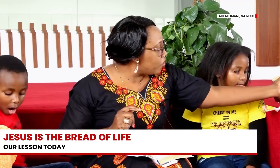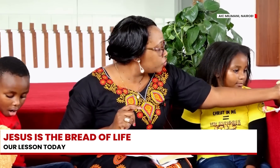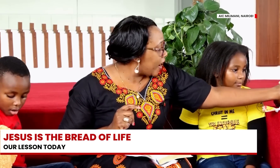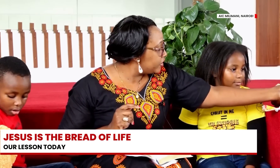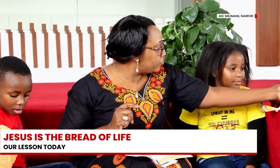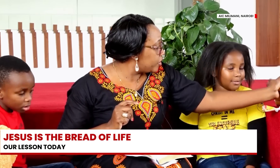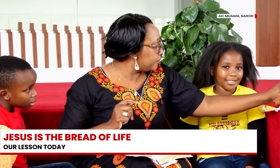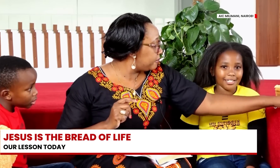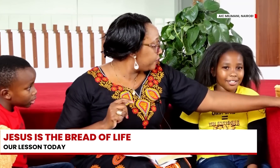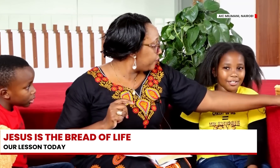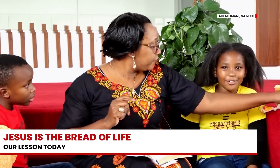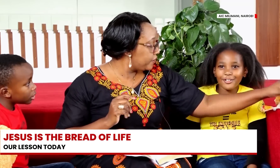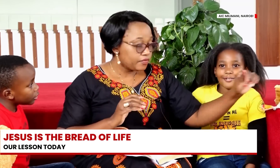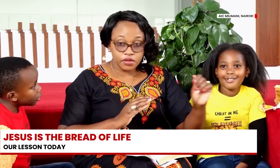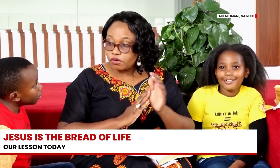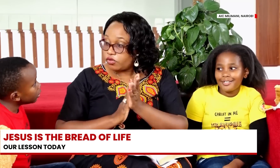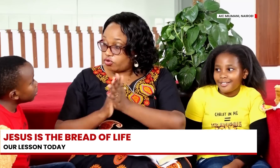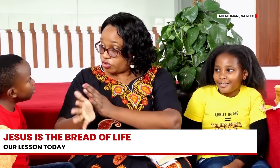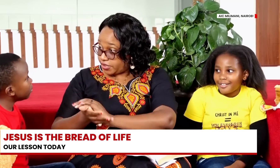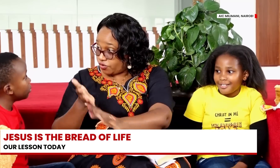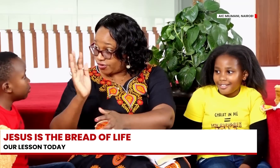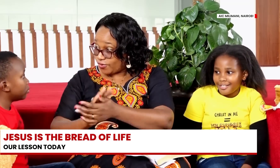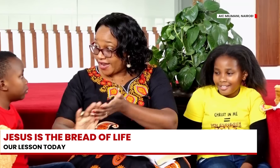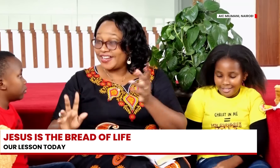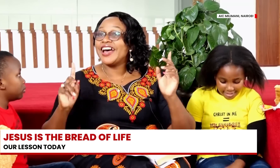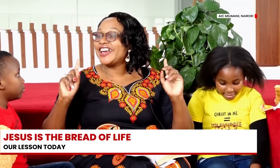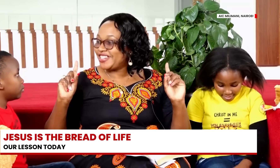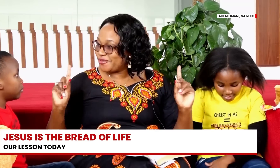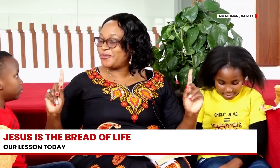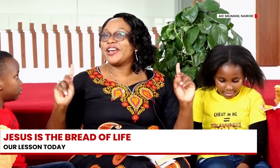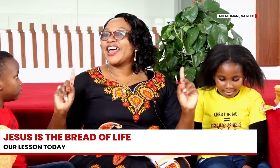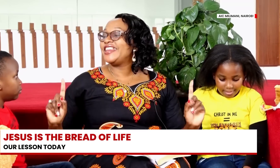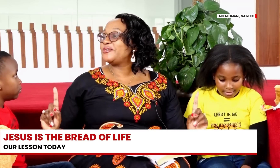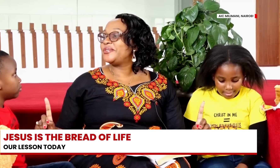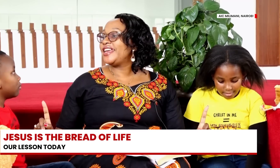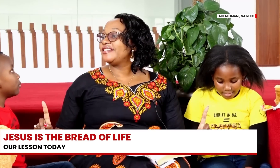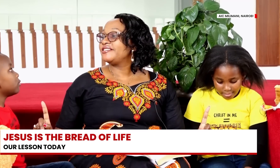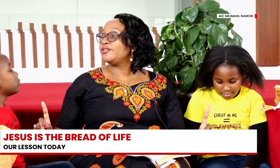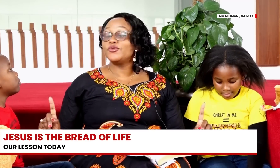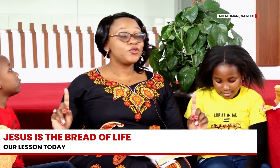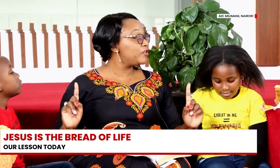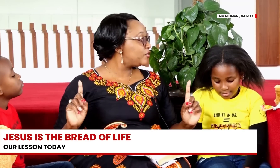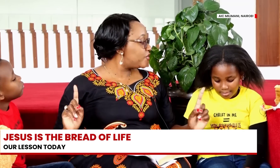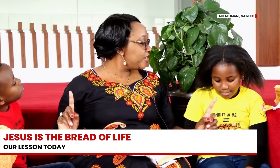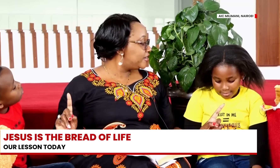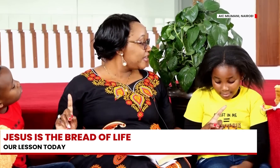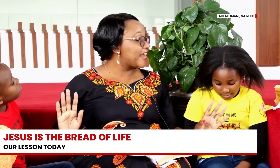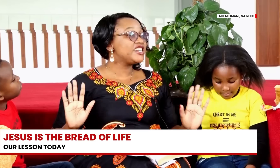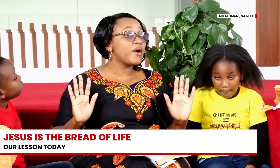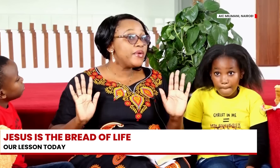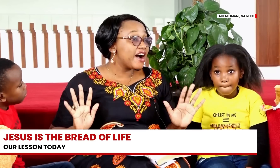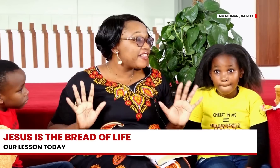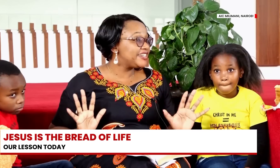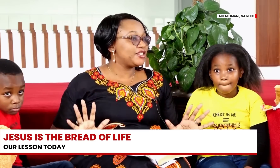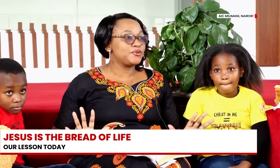you read God's word, children? No. No. You don't read God's word. That is what we are learning today. Do not feel sorry. That